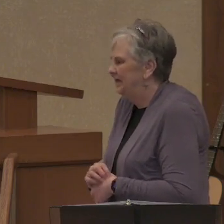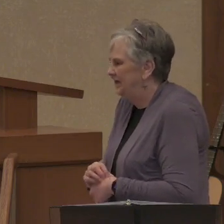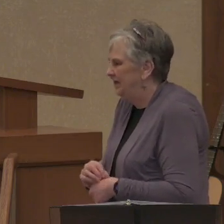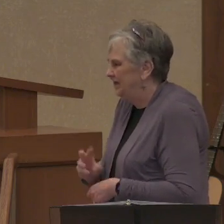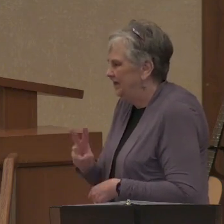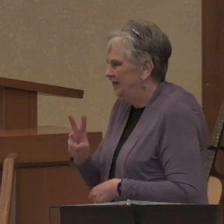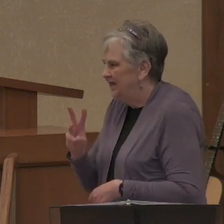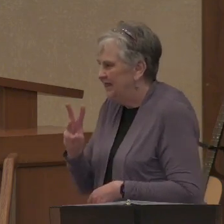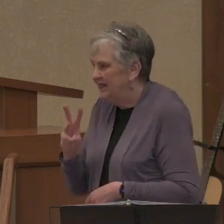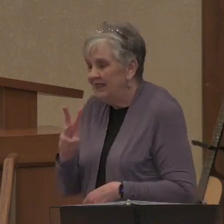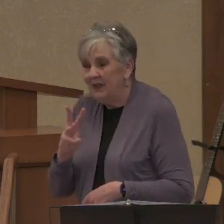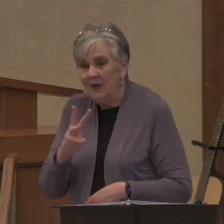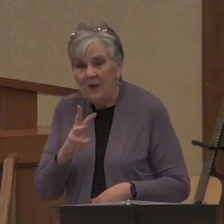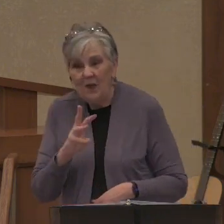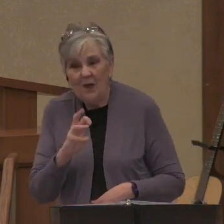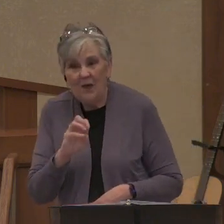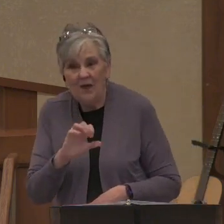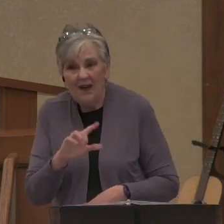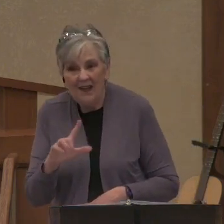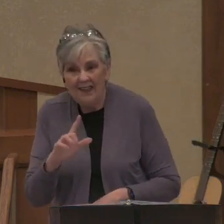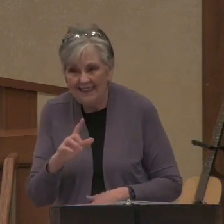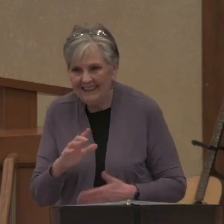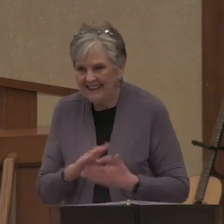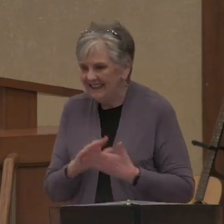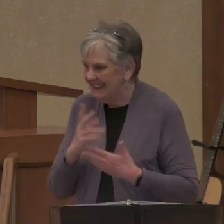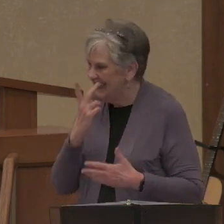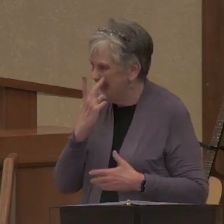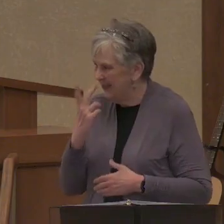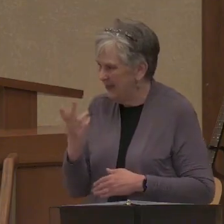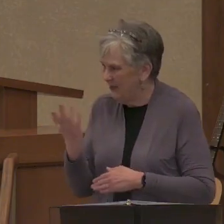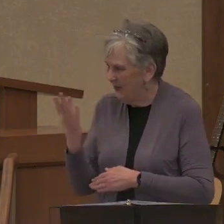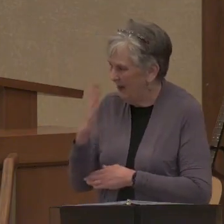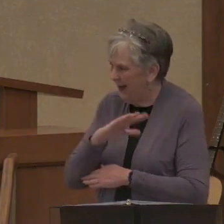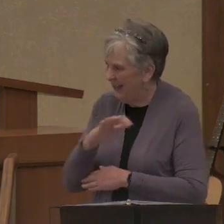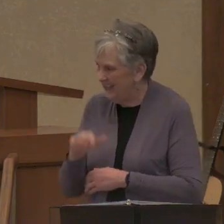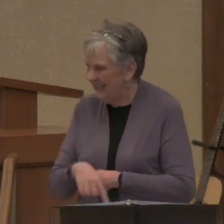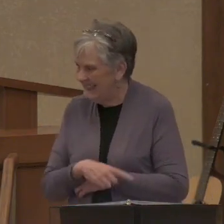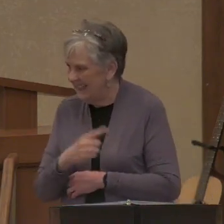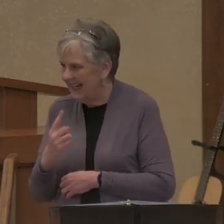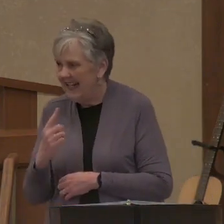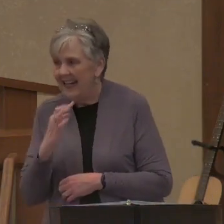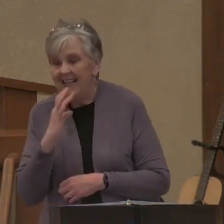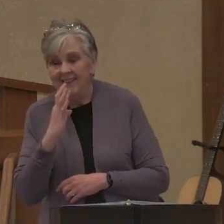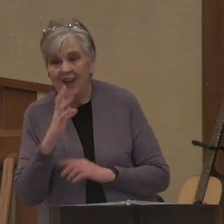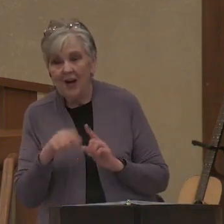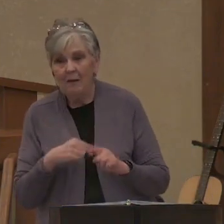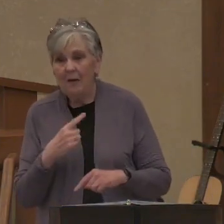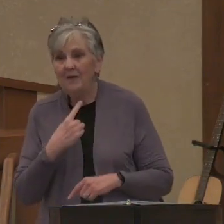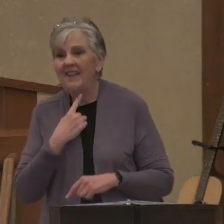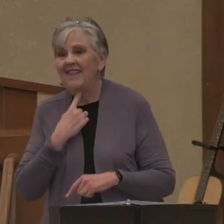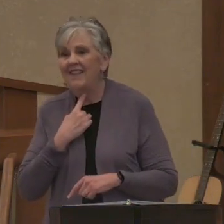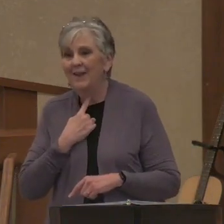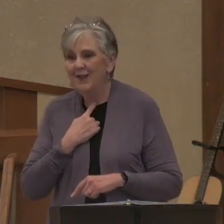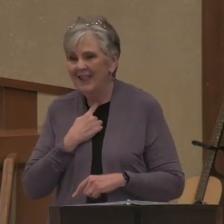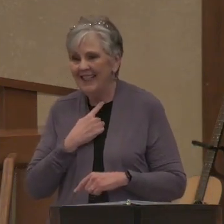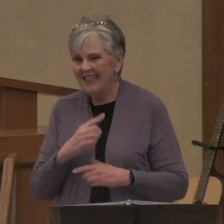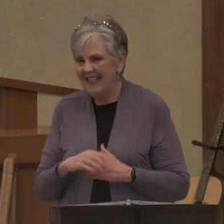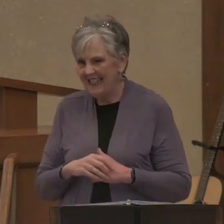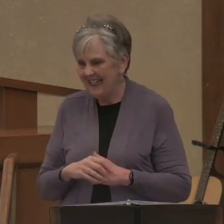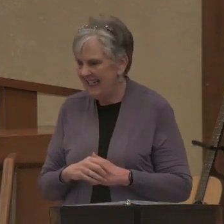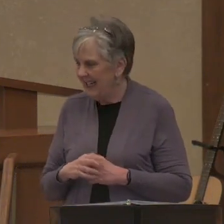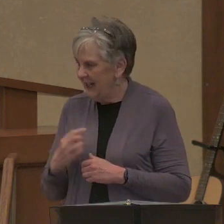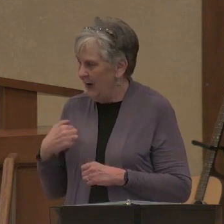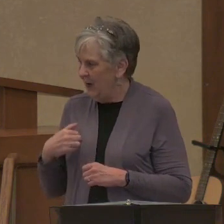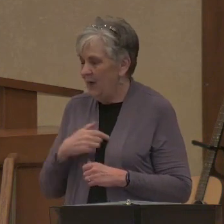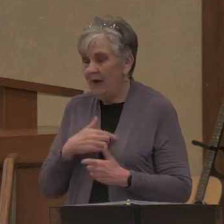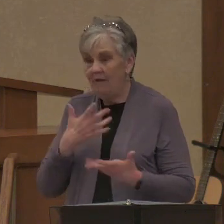Well, good to see all of you today. Today we're going to talk about being thirsty. So we've already